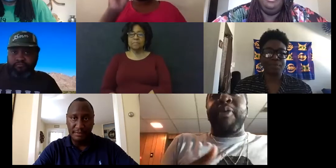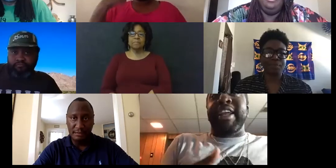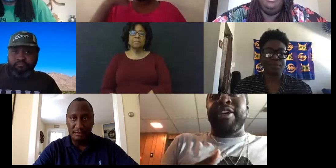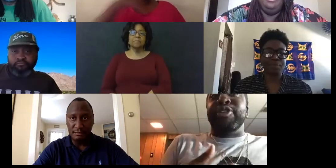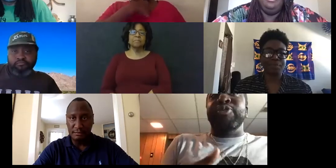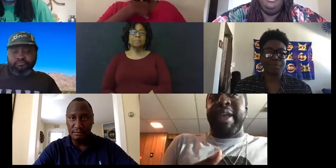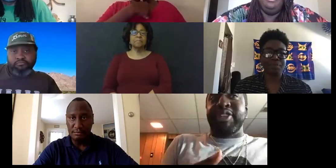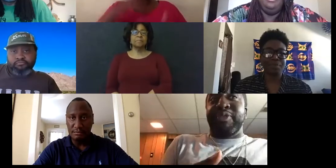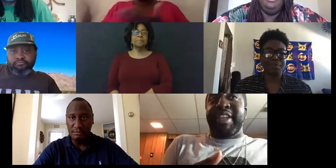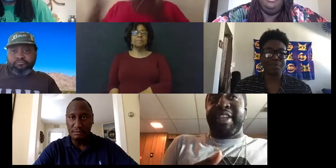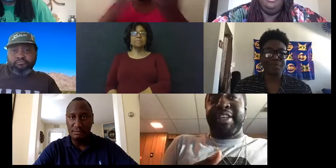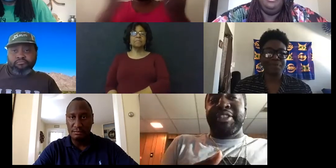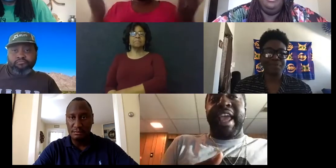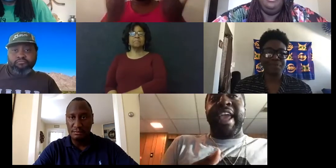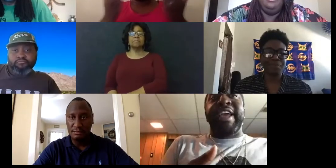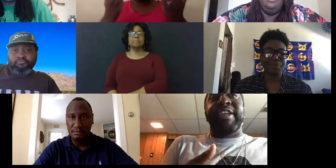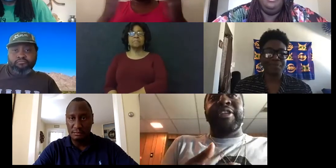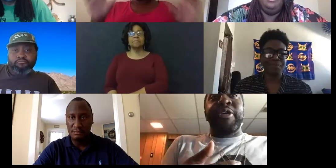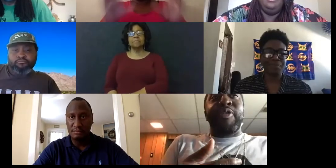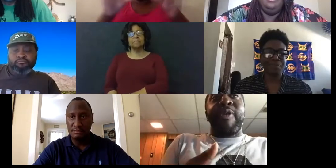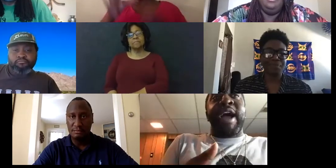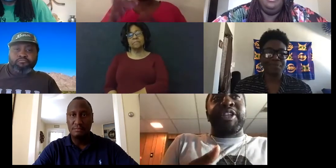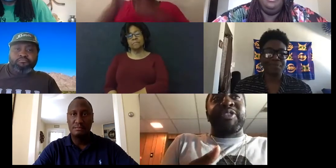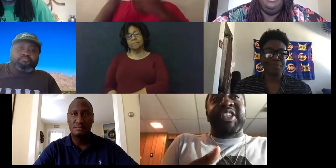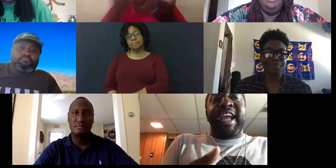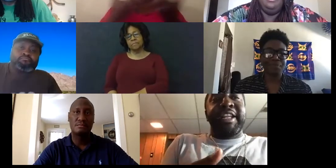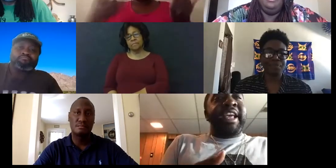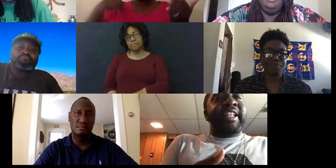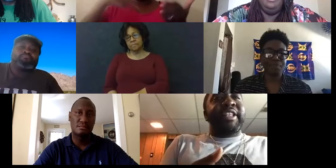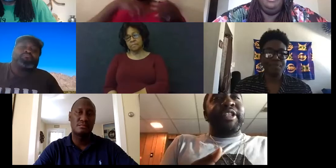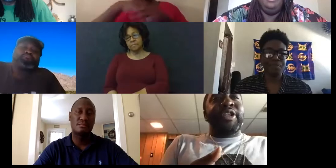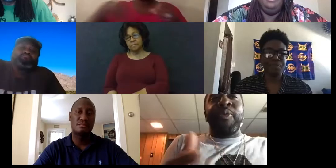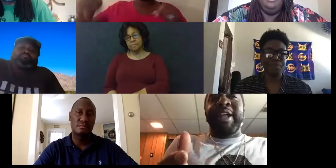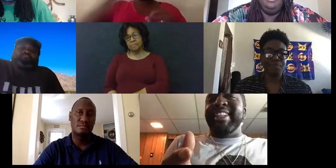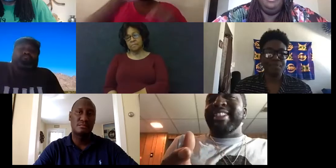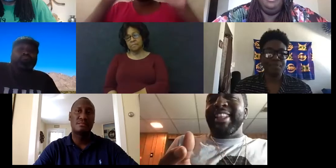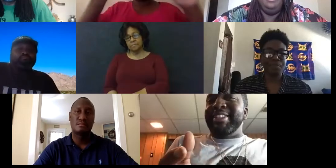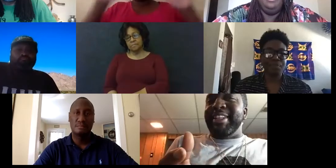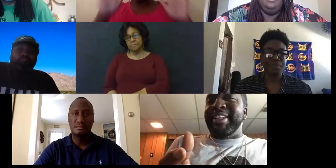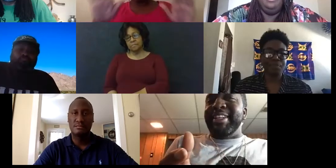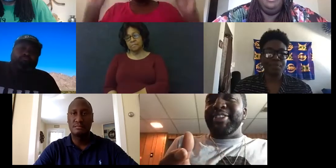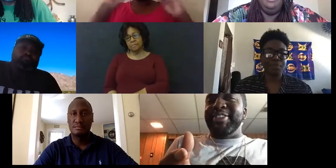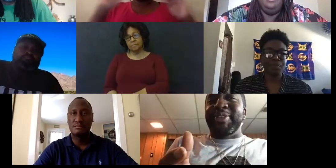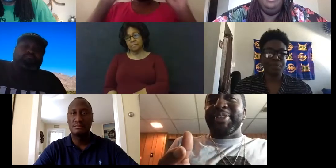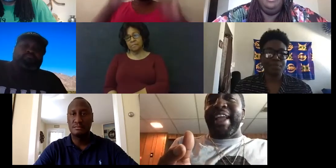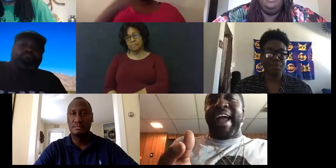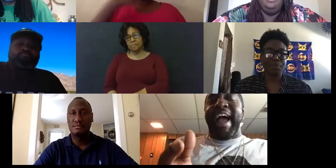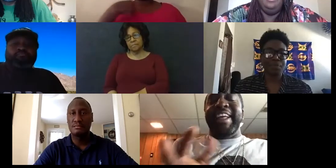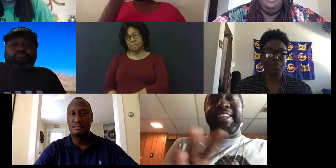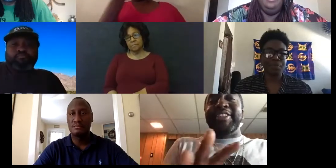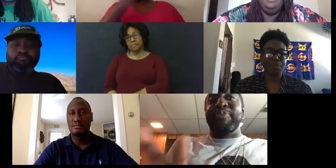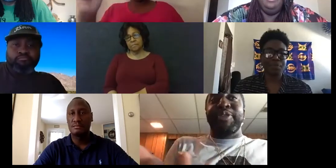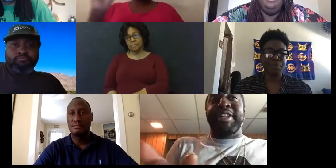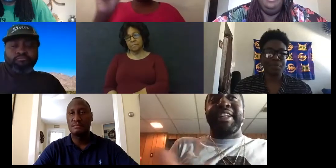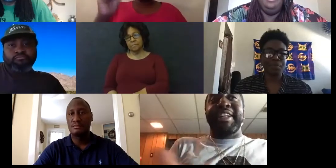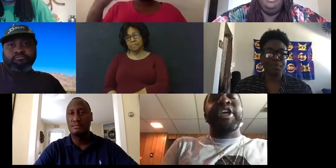we've been brought here to do special things. And when we're out there shining, no one can tell us nothing. So it's like, it's